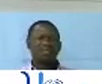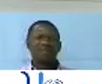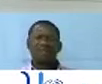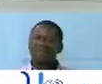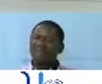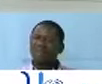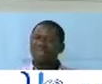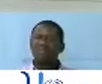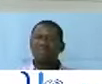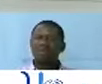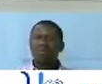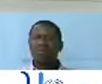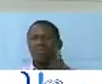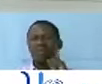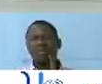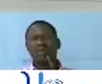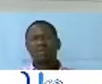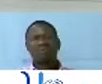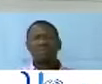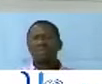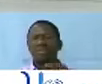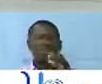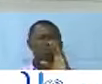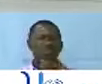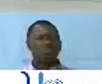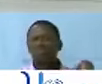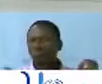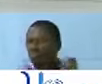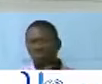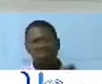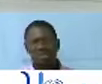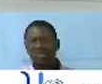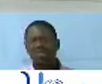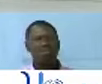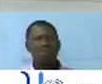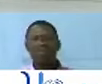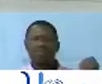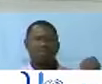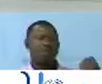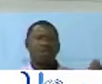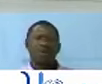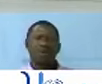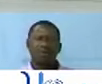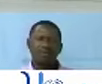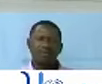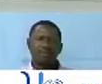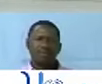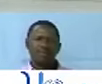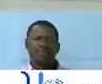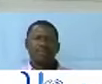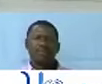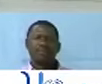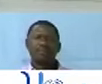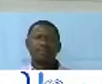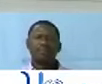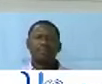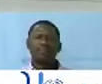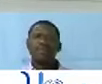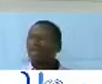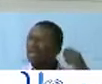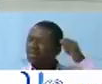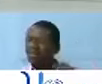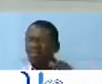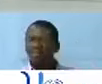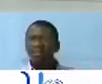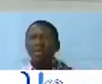la damu dara luma mëna def. I remember when I went to be a lawyer, and one of the people that inspired me and my dad spoke about was Mr. Gay and